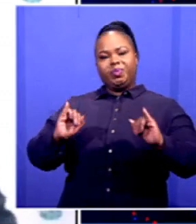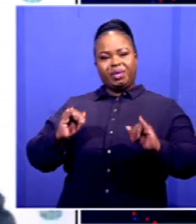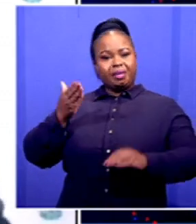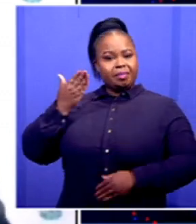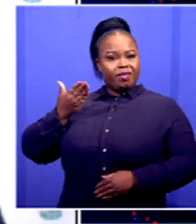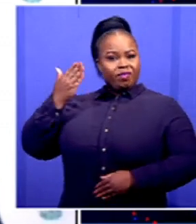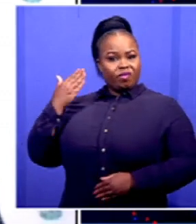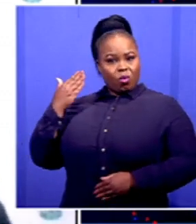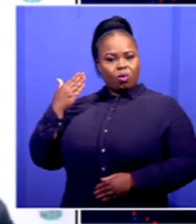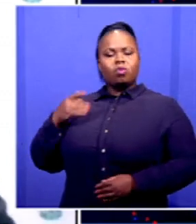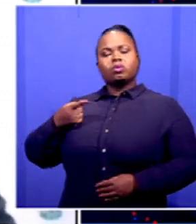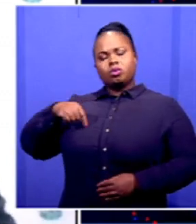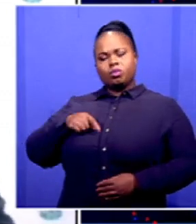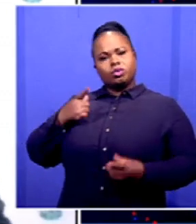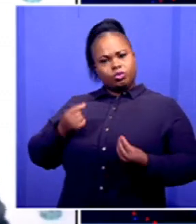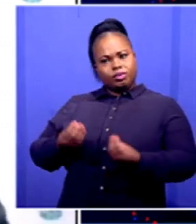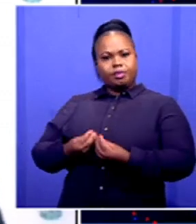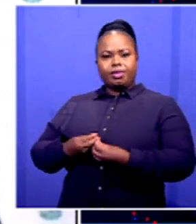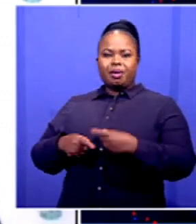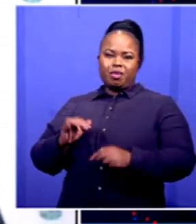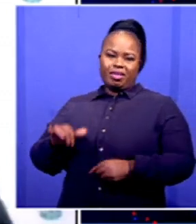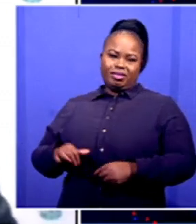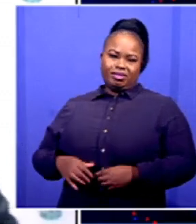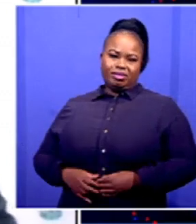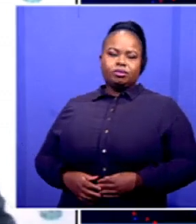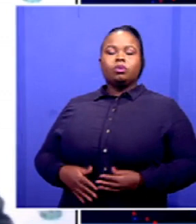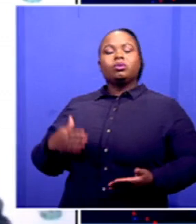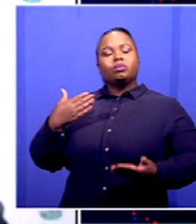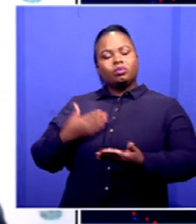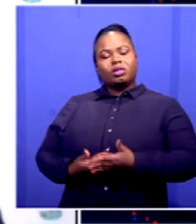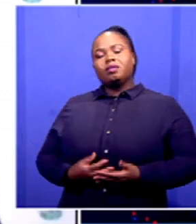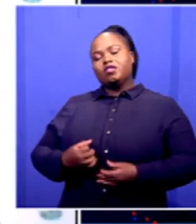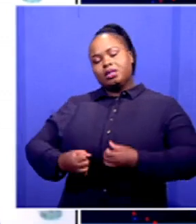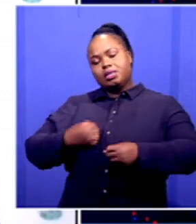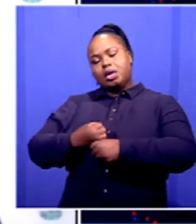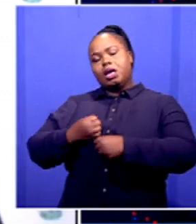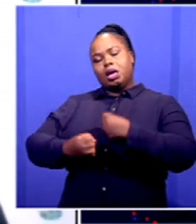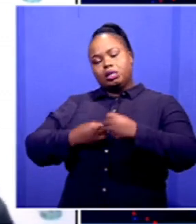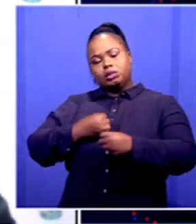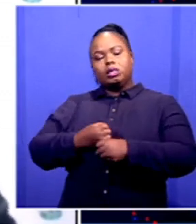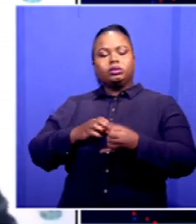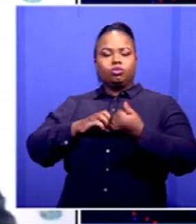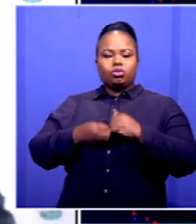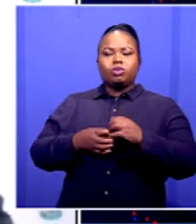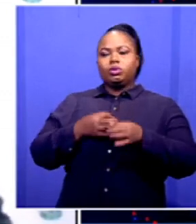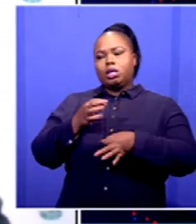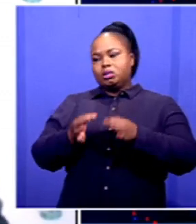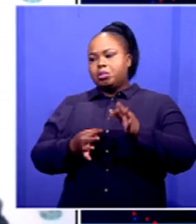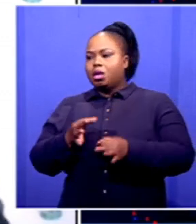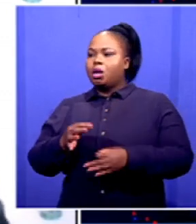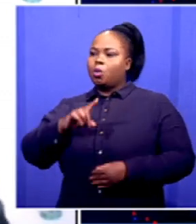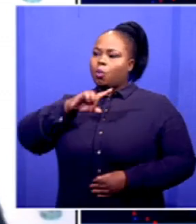doing something about it. We can spend years trying to explain why did